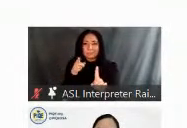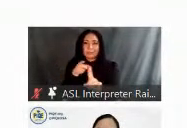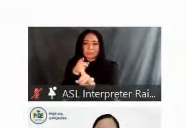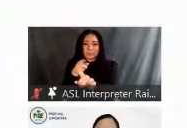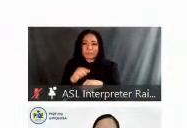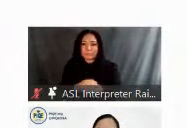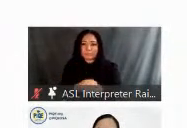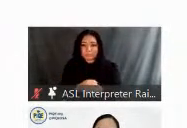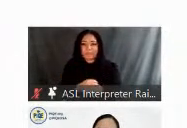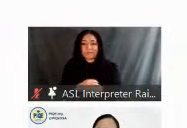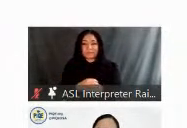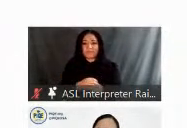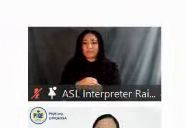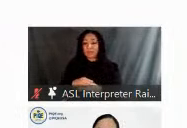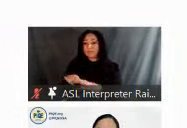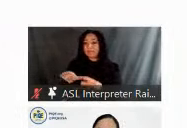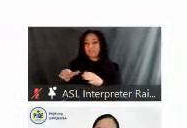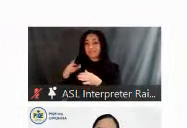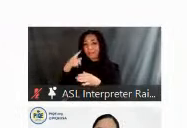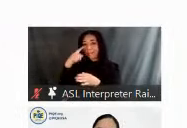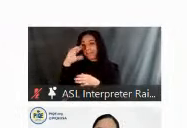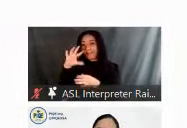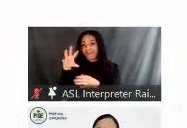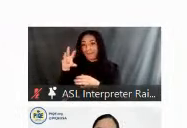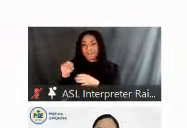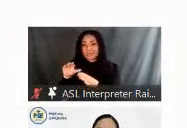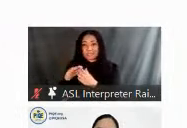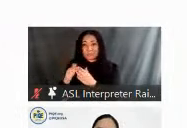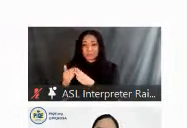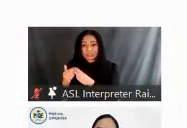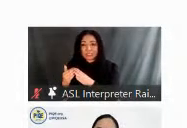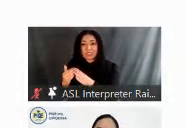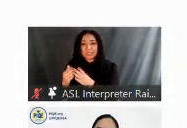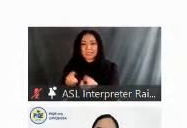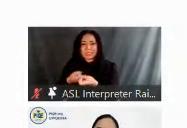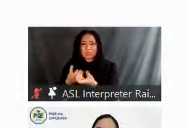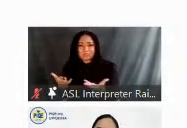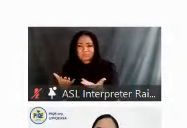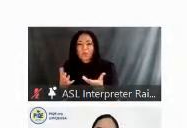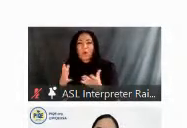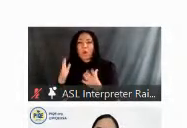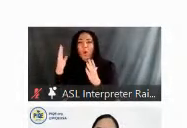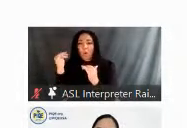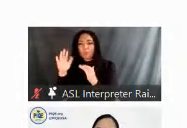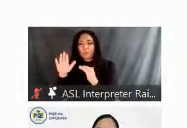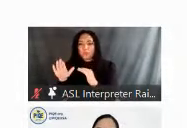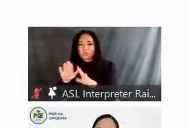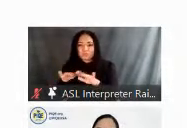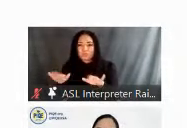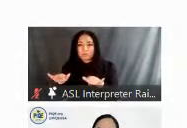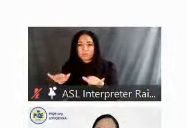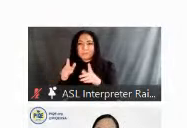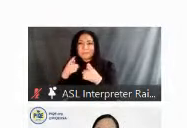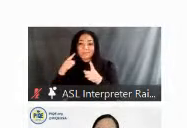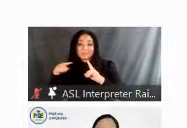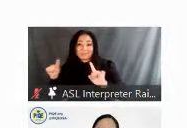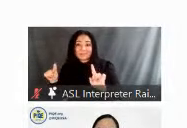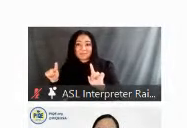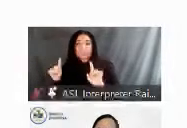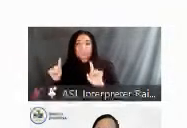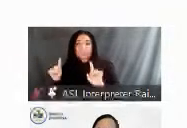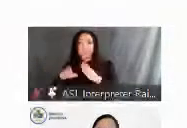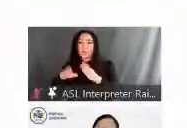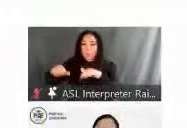participants from the Black African American community expressed their hopes for their children to be successful and grow up to be